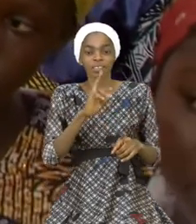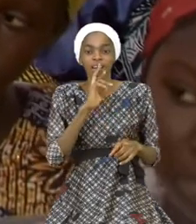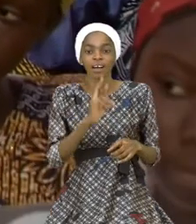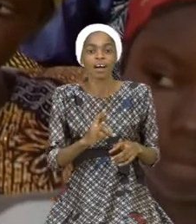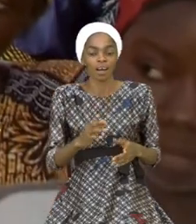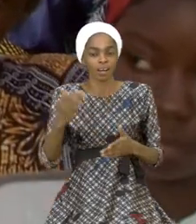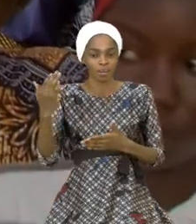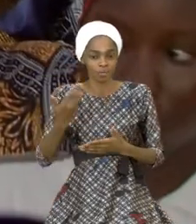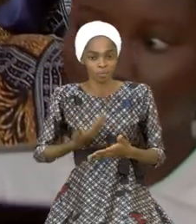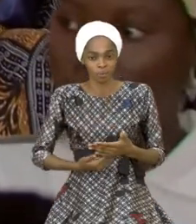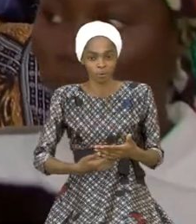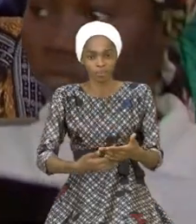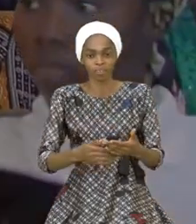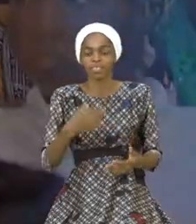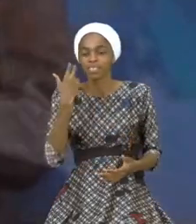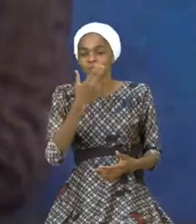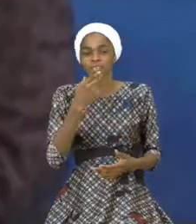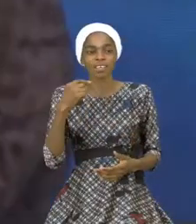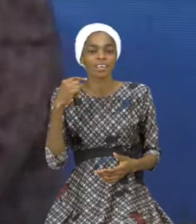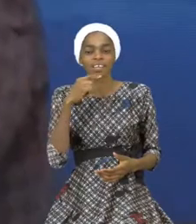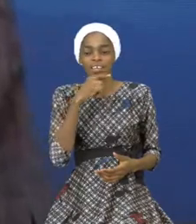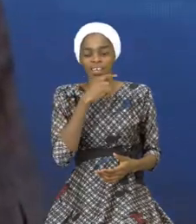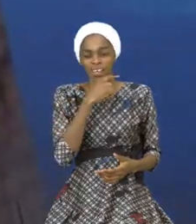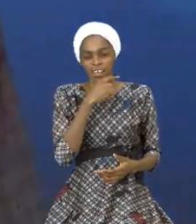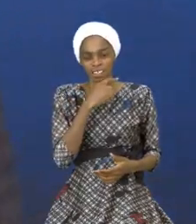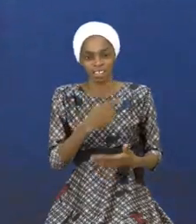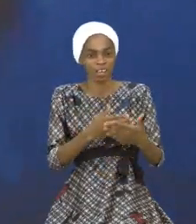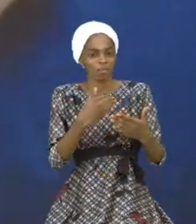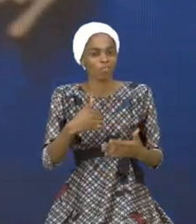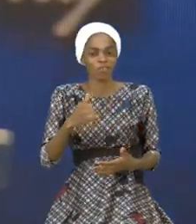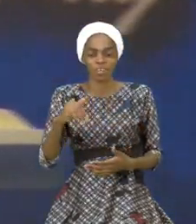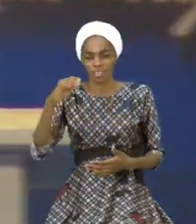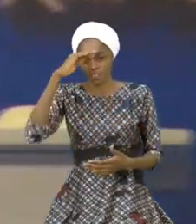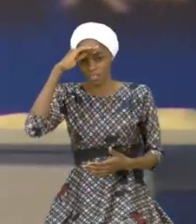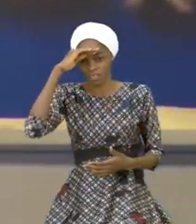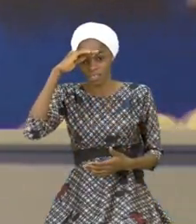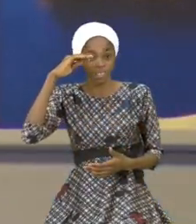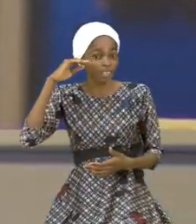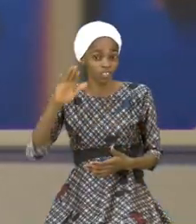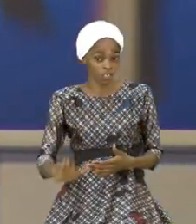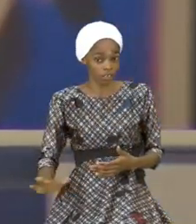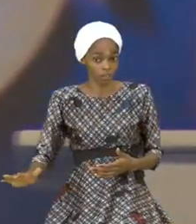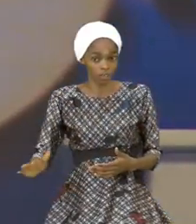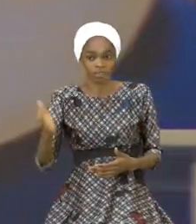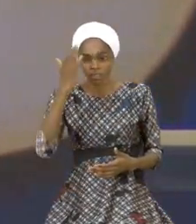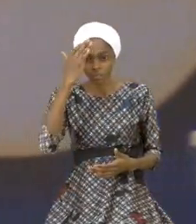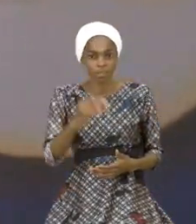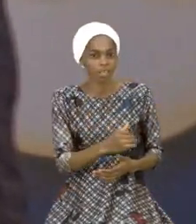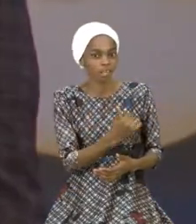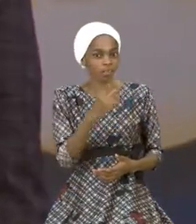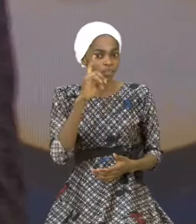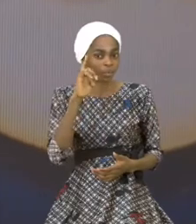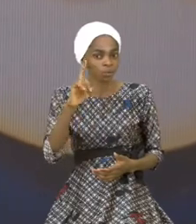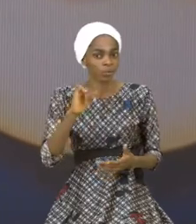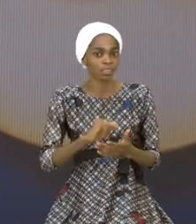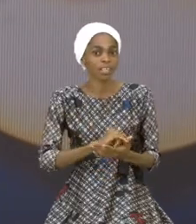speaking lies. Before a child knows any other one that